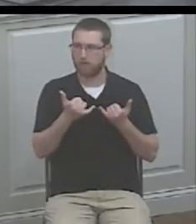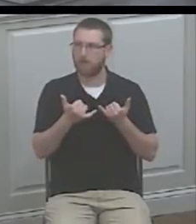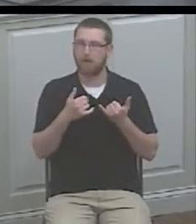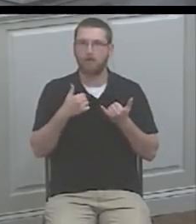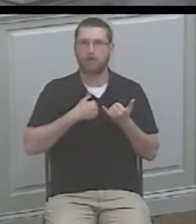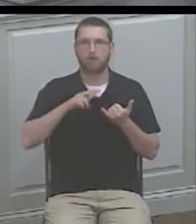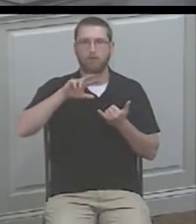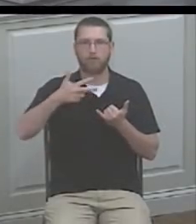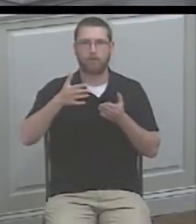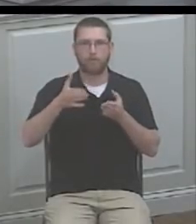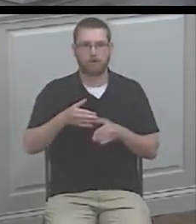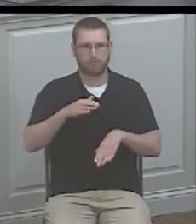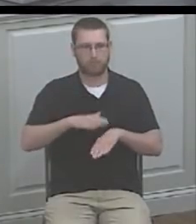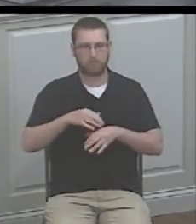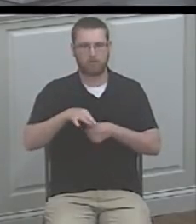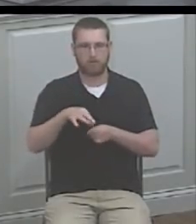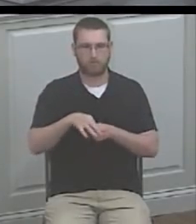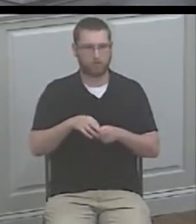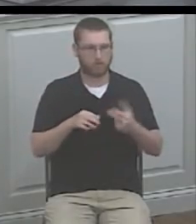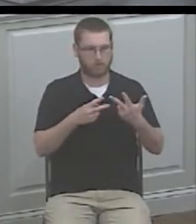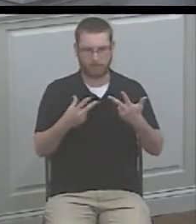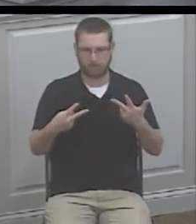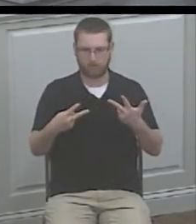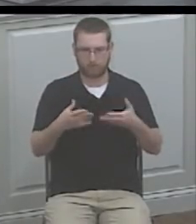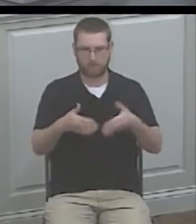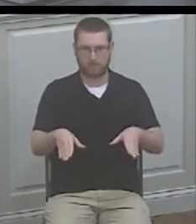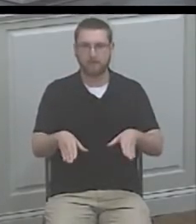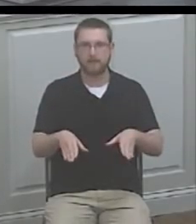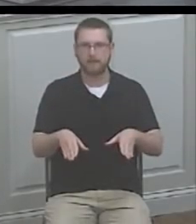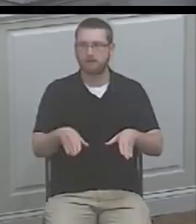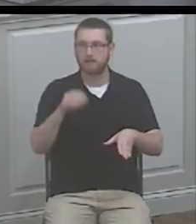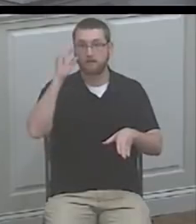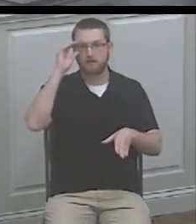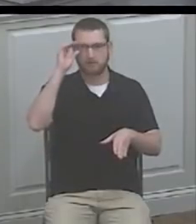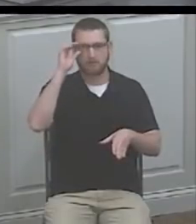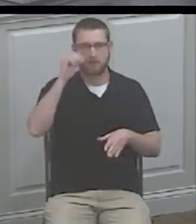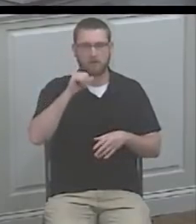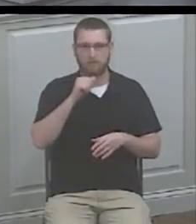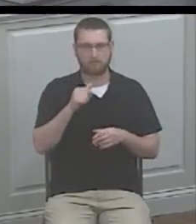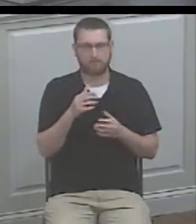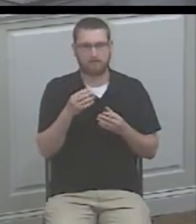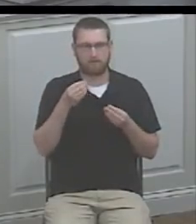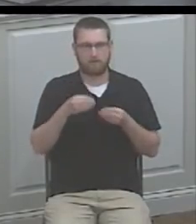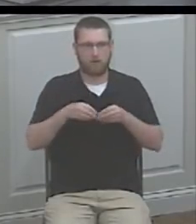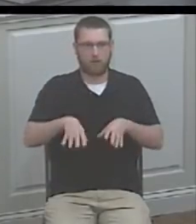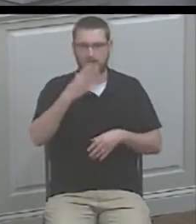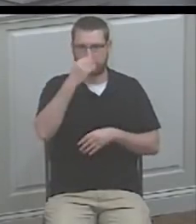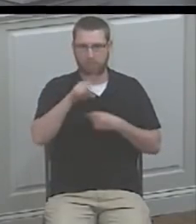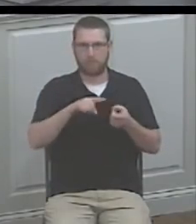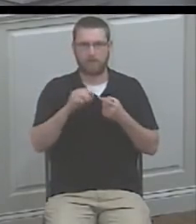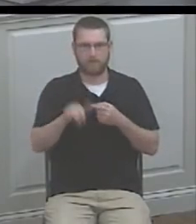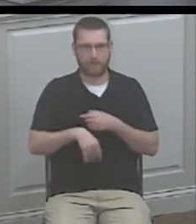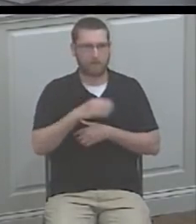third person on the vote. It was a 3-2 split. Have I lost any sleep about doing that? Can't honestly say I have. I'd